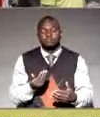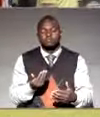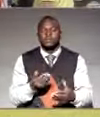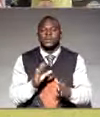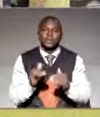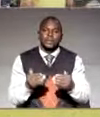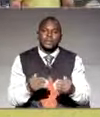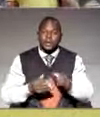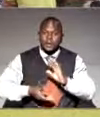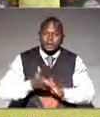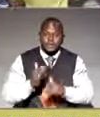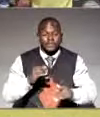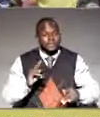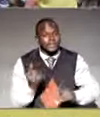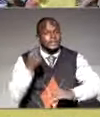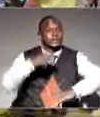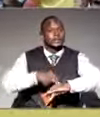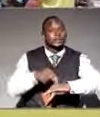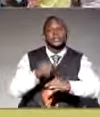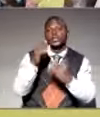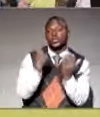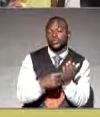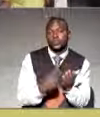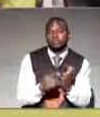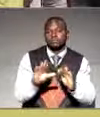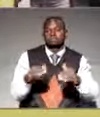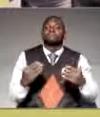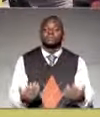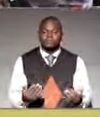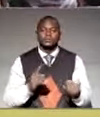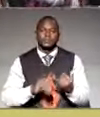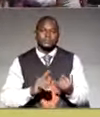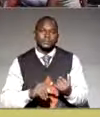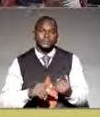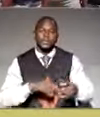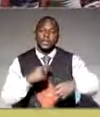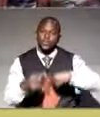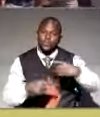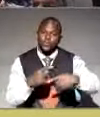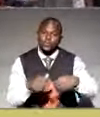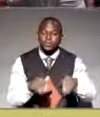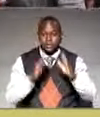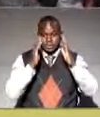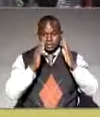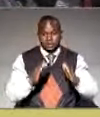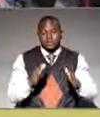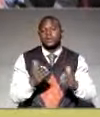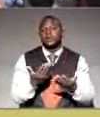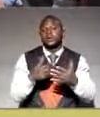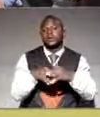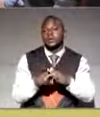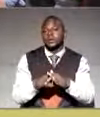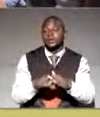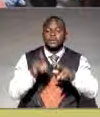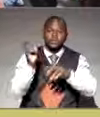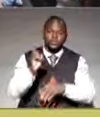bit of a first of a kind in terms of resiliency focused interventions for